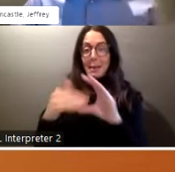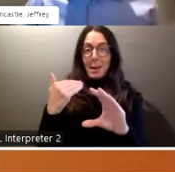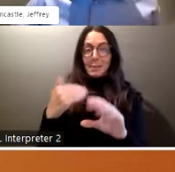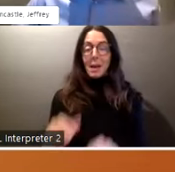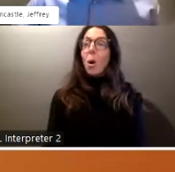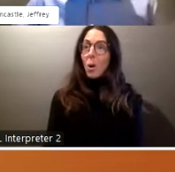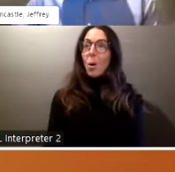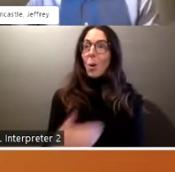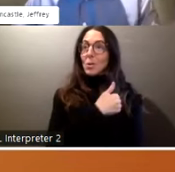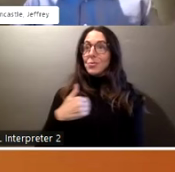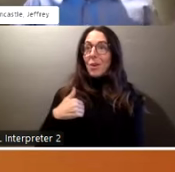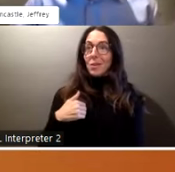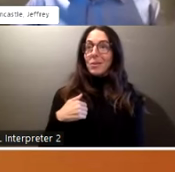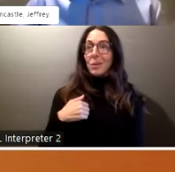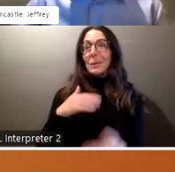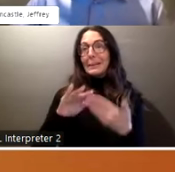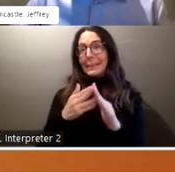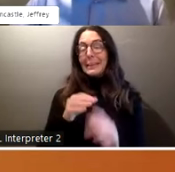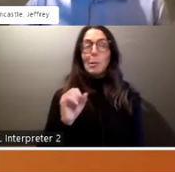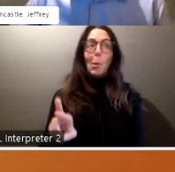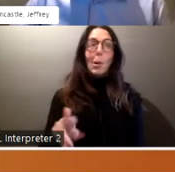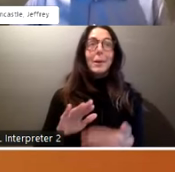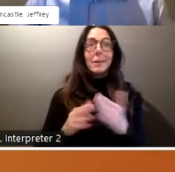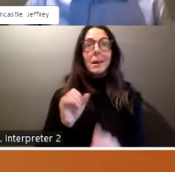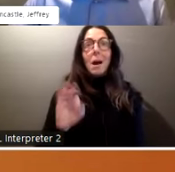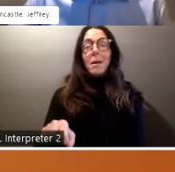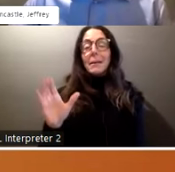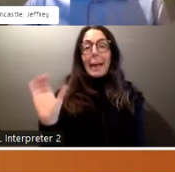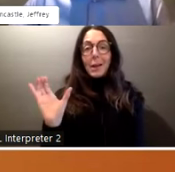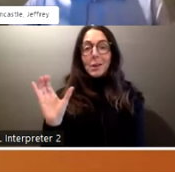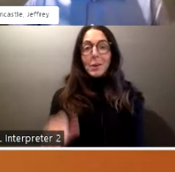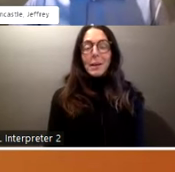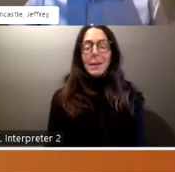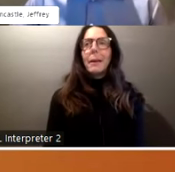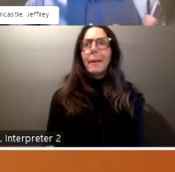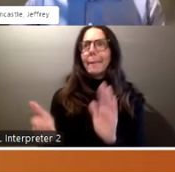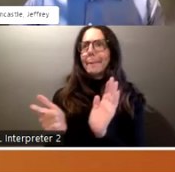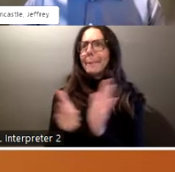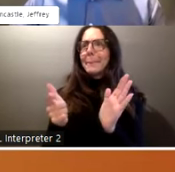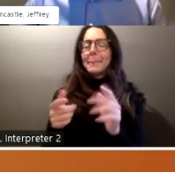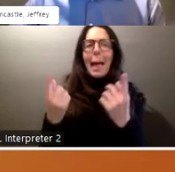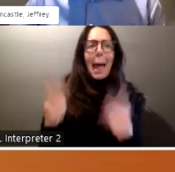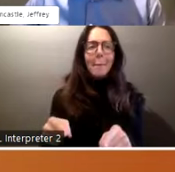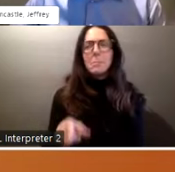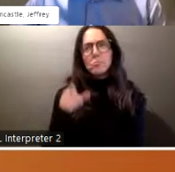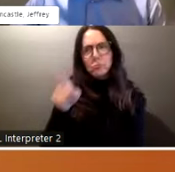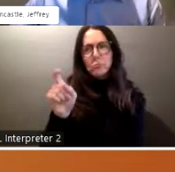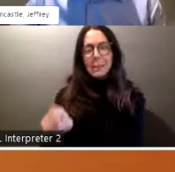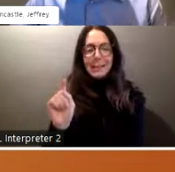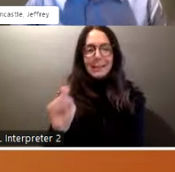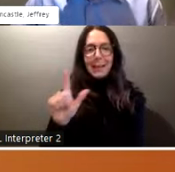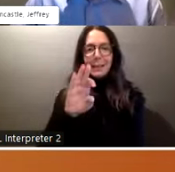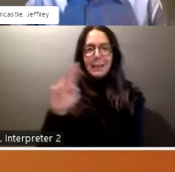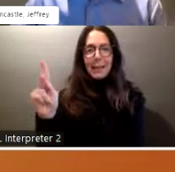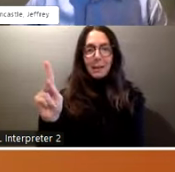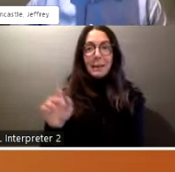Toronto, a city of Calgary, or whatever city you're in, saying that there's an infraction and you must click on a link to avoid